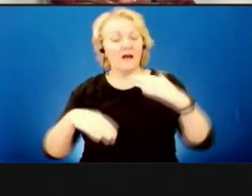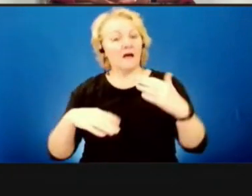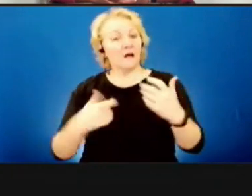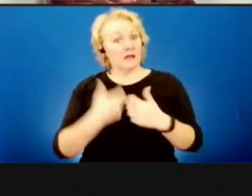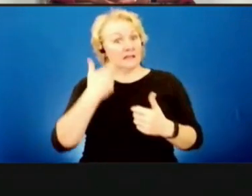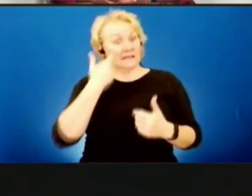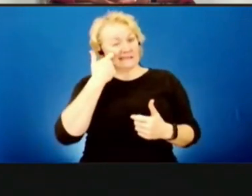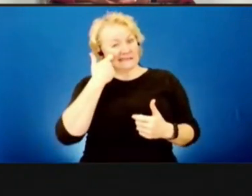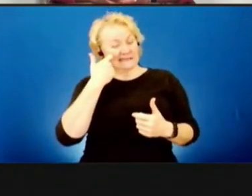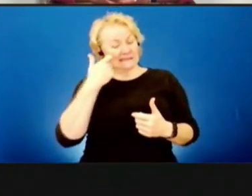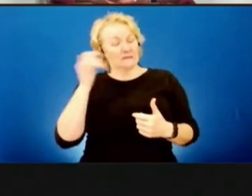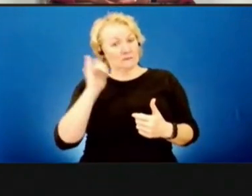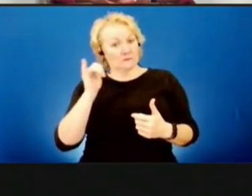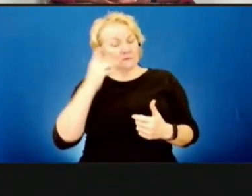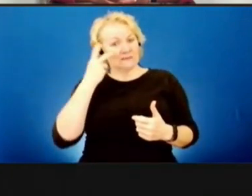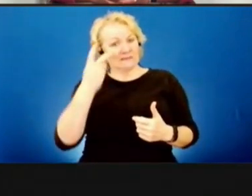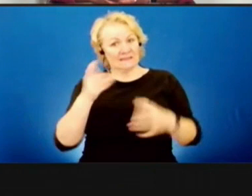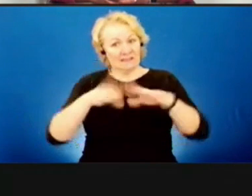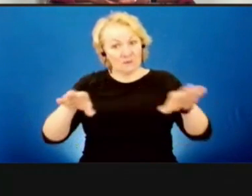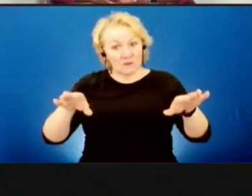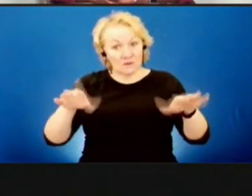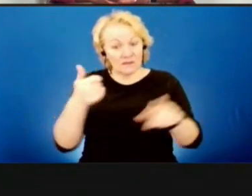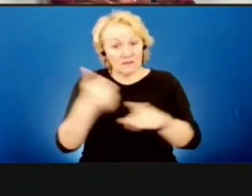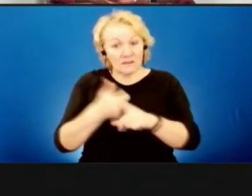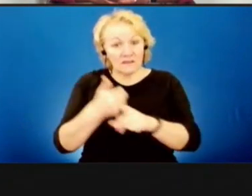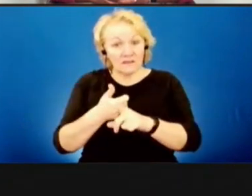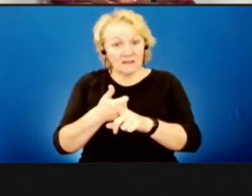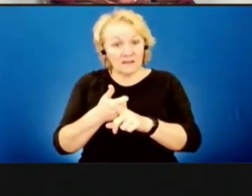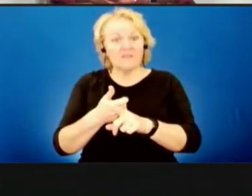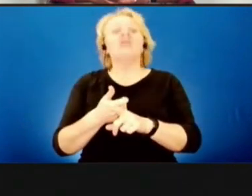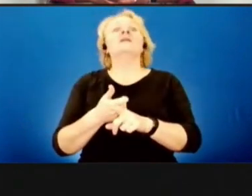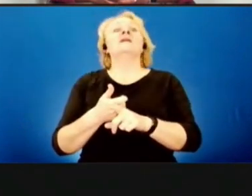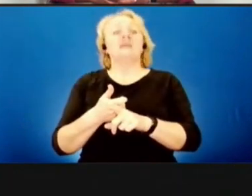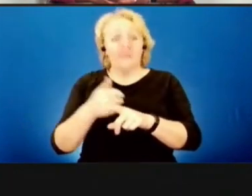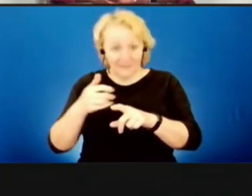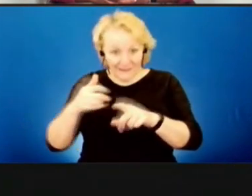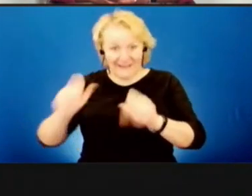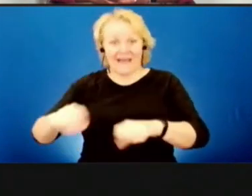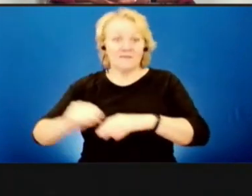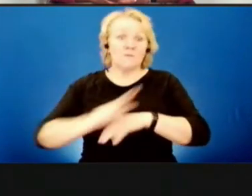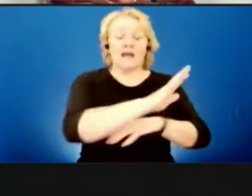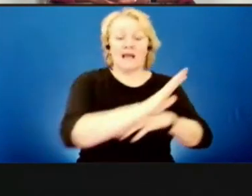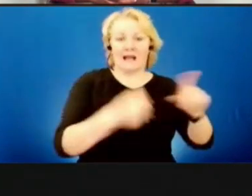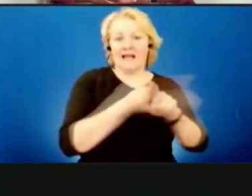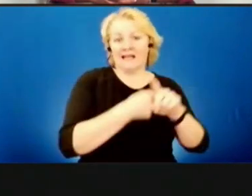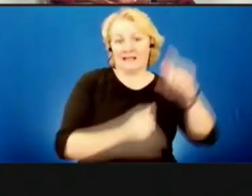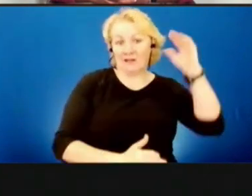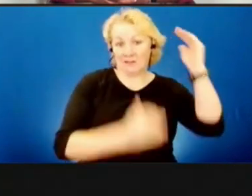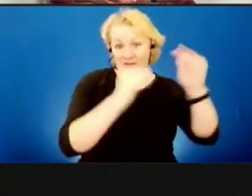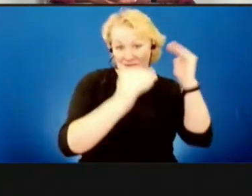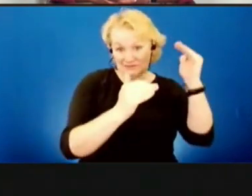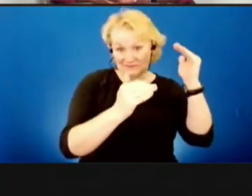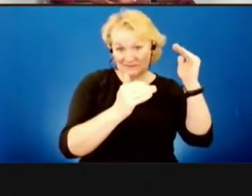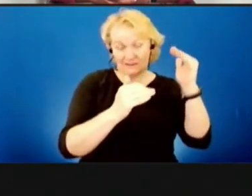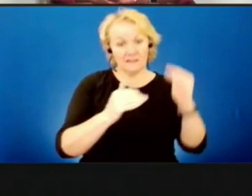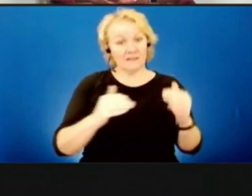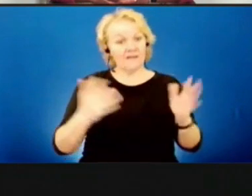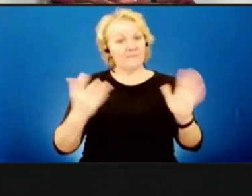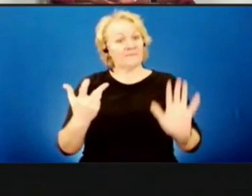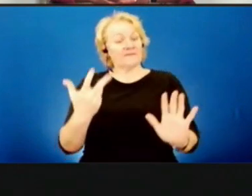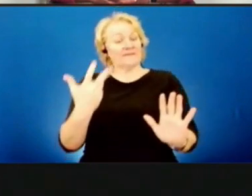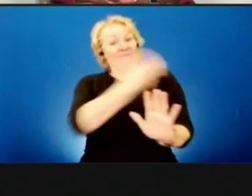also seeing that children are able to transmit to adults. The vaccine still is